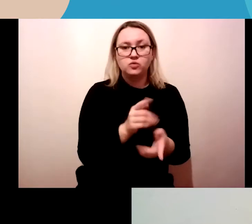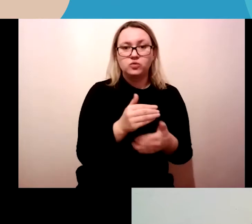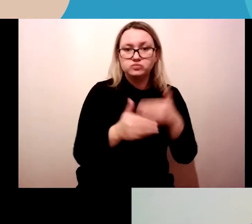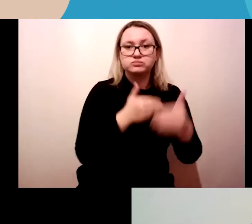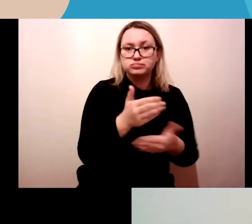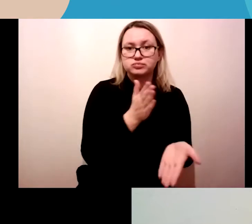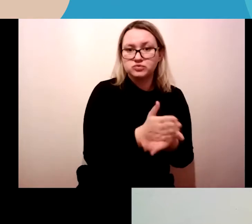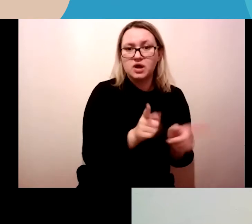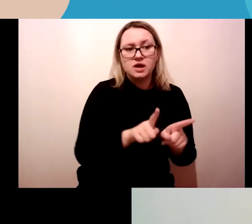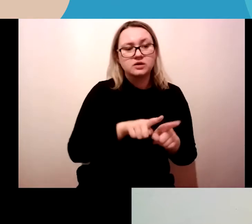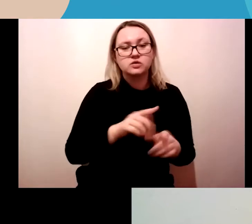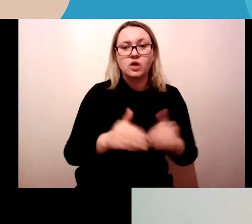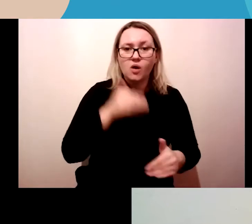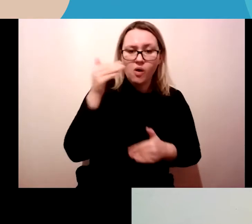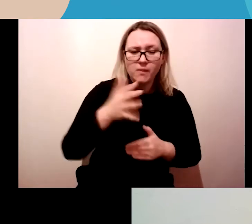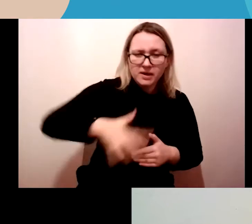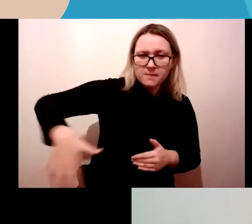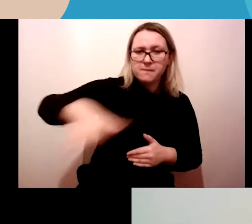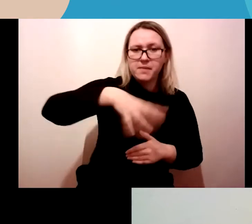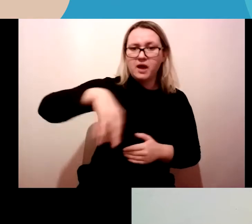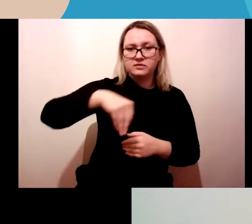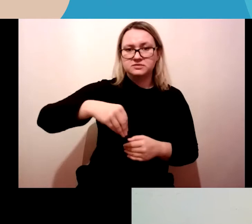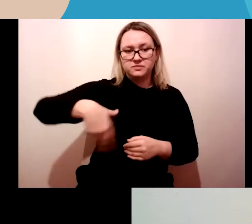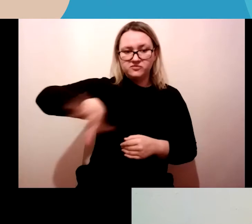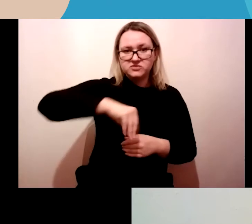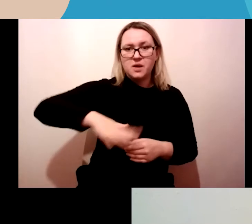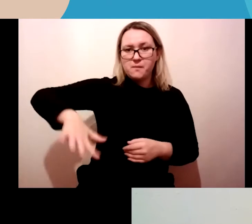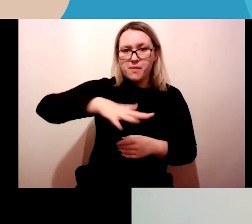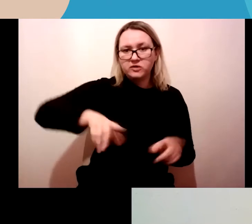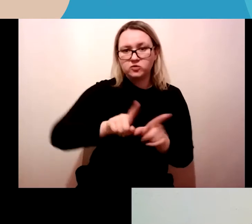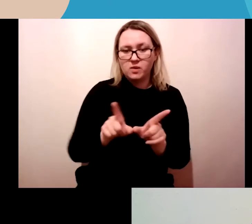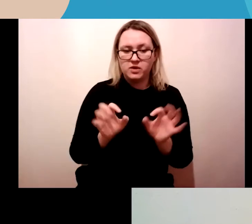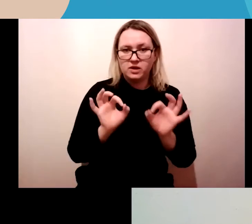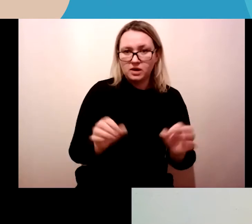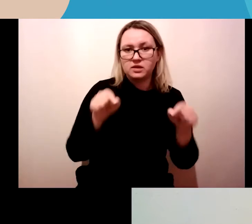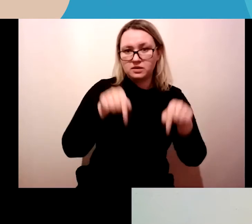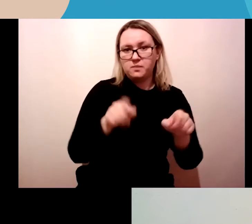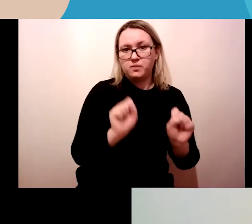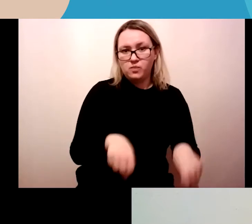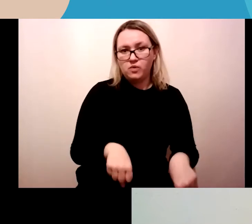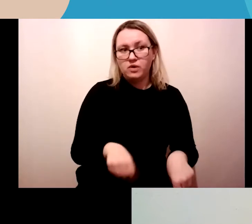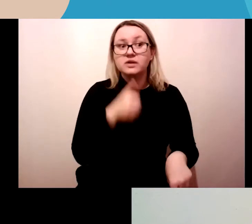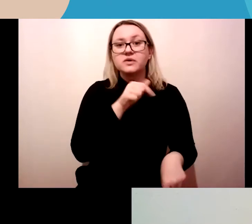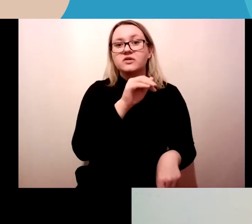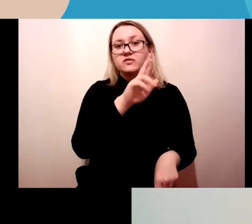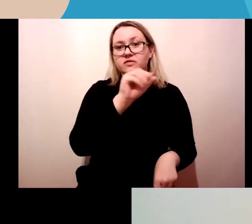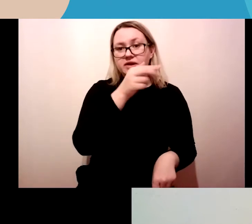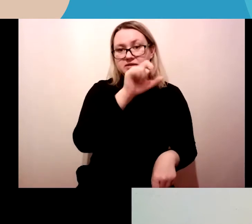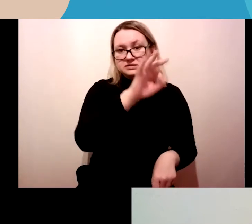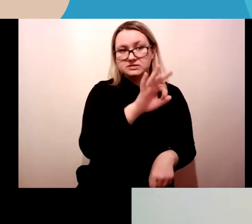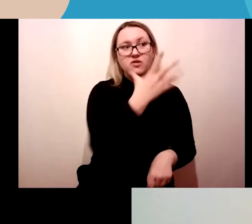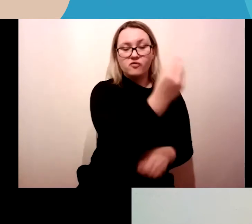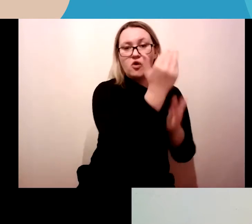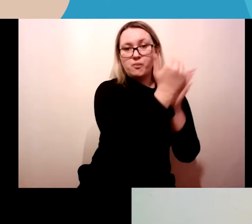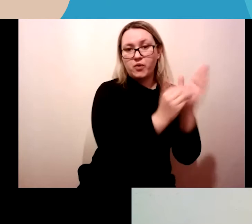implemented at schools and in a consistent rather than sporadic manner.